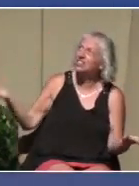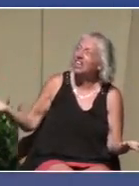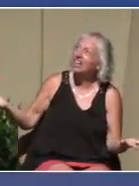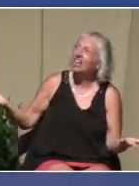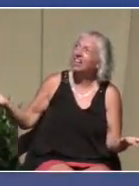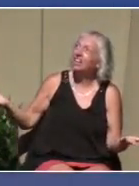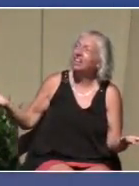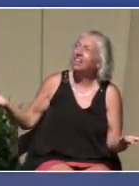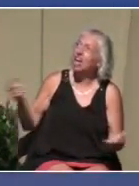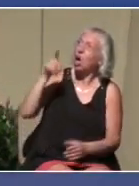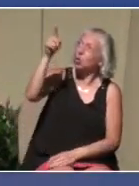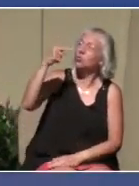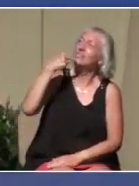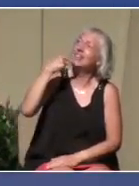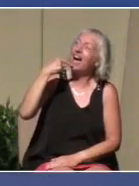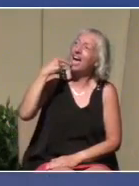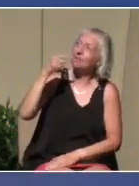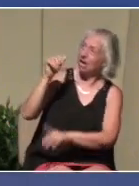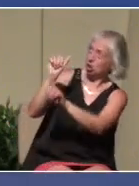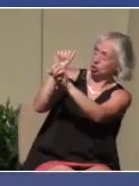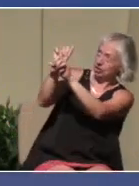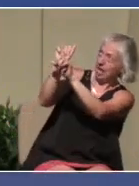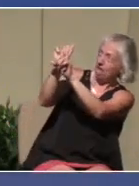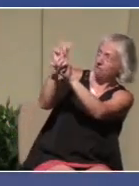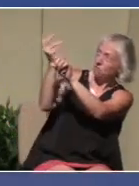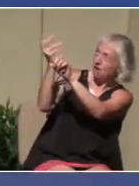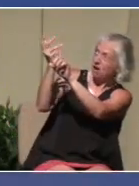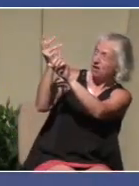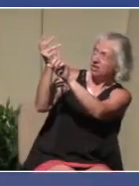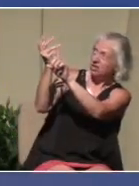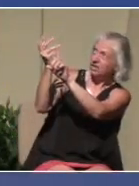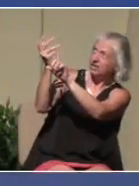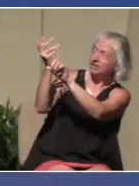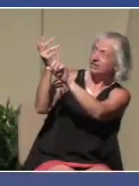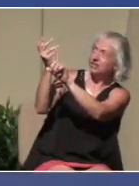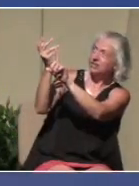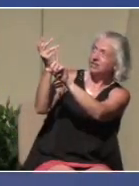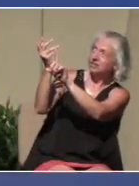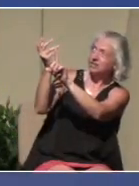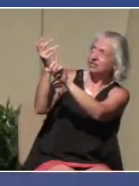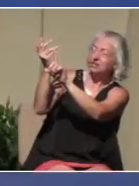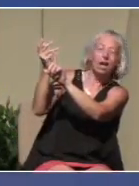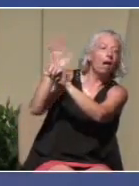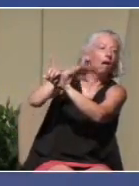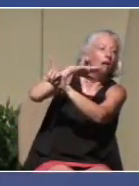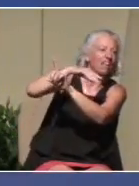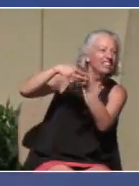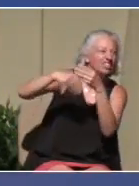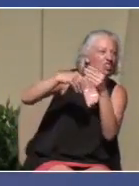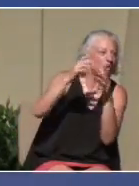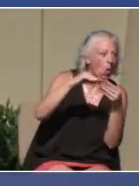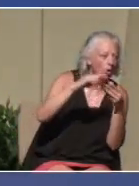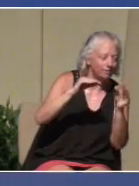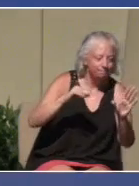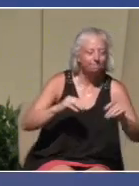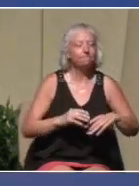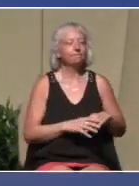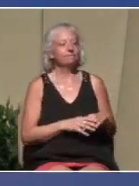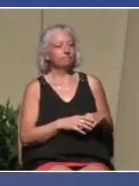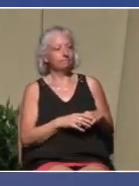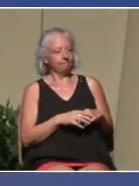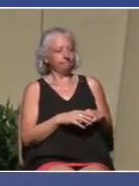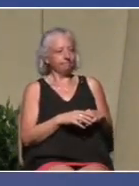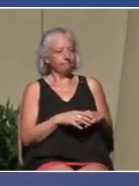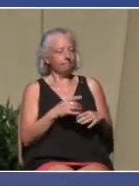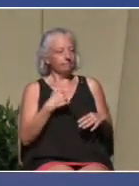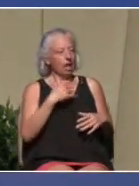I, you know, you say this about yourself. And you know what? Well, I'm going to just tell you the story. You know what? So I was praying, and I get to the end of my prayers, then I